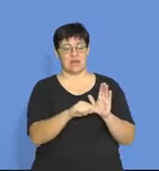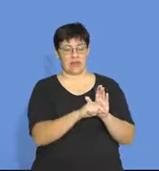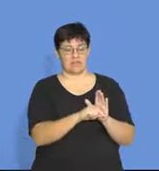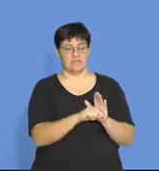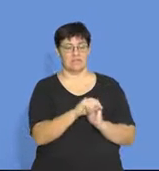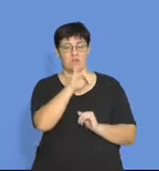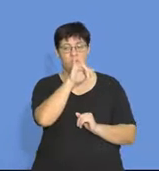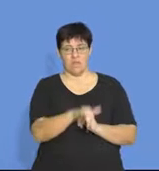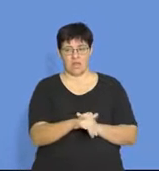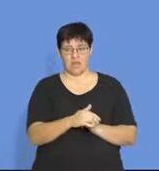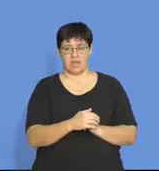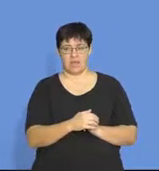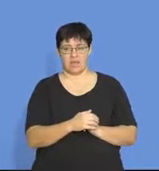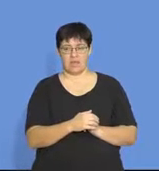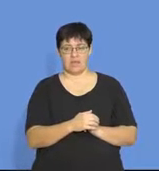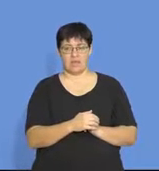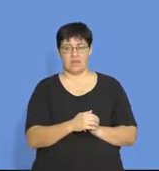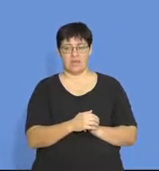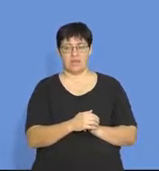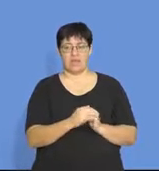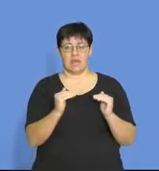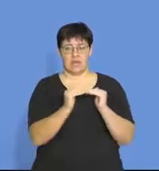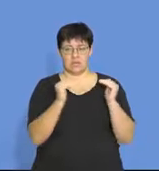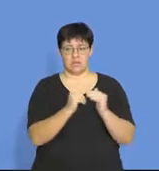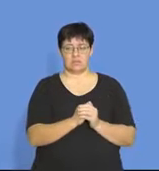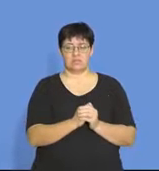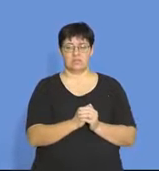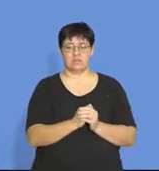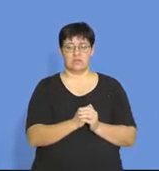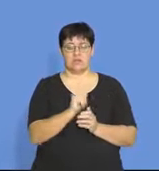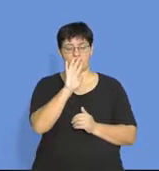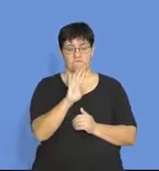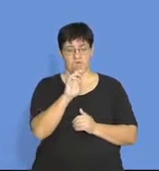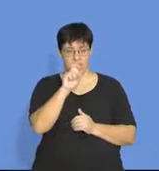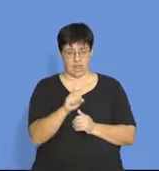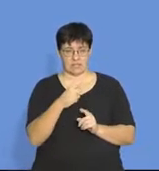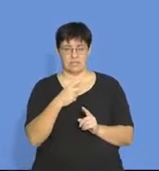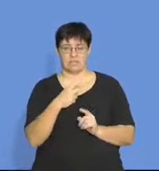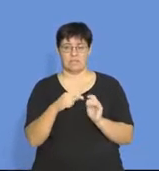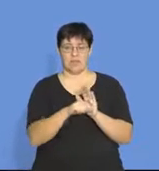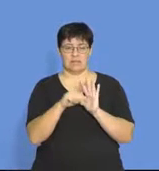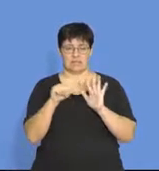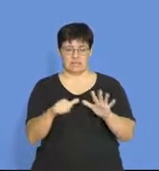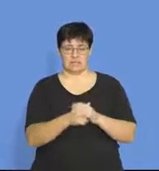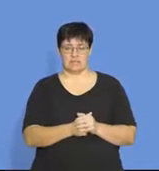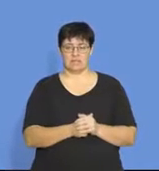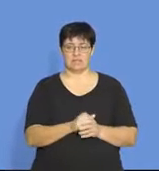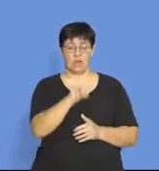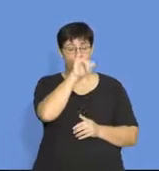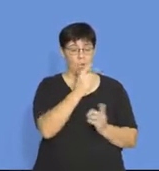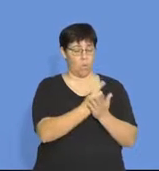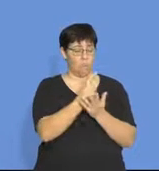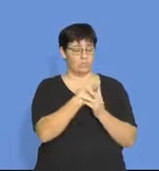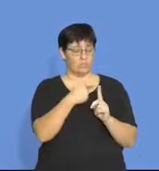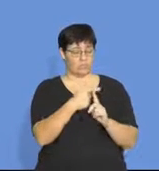have negative y equals to positive 4x minus 6. Then y